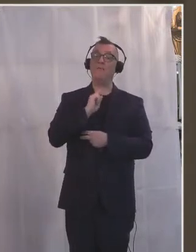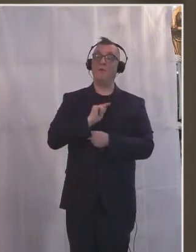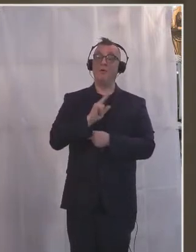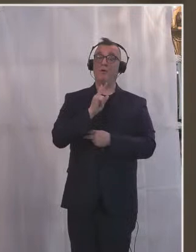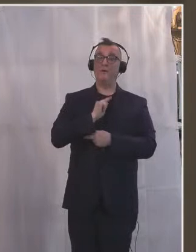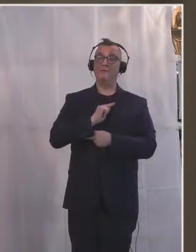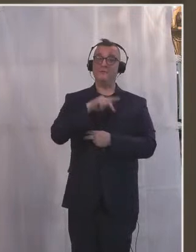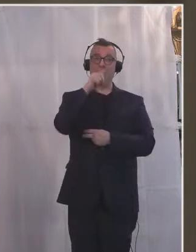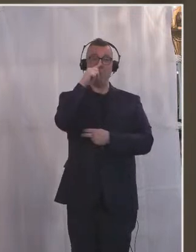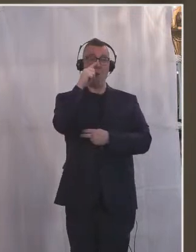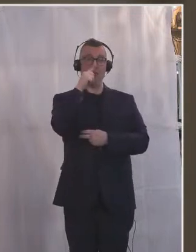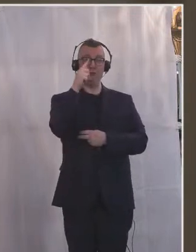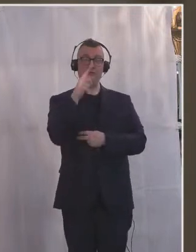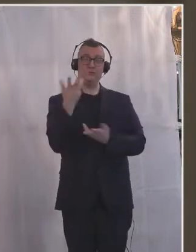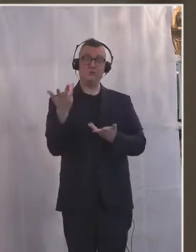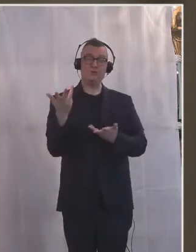accent.